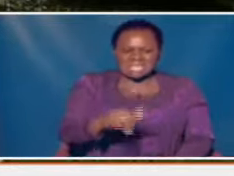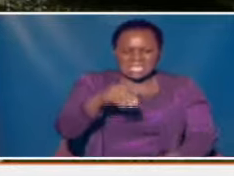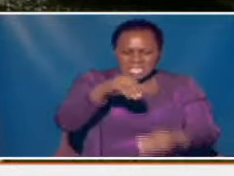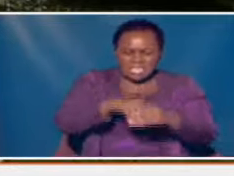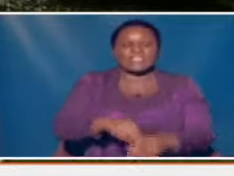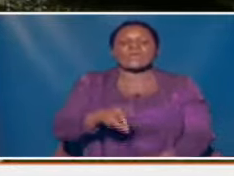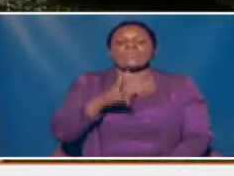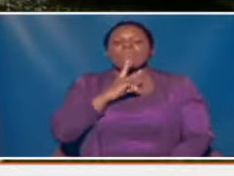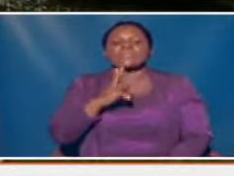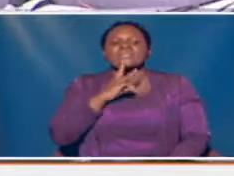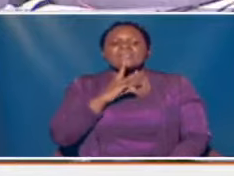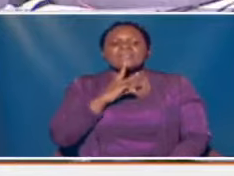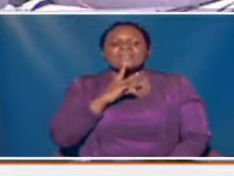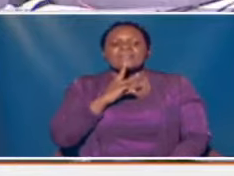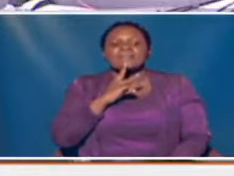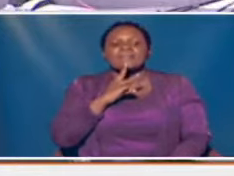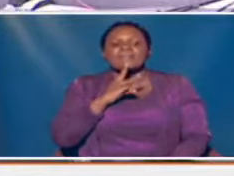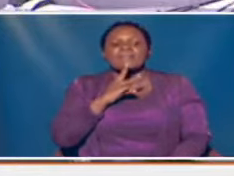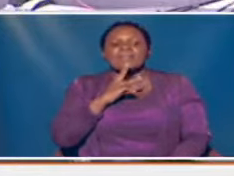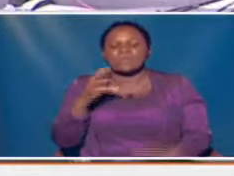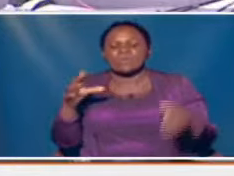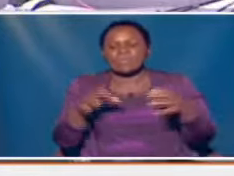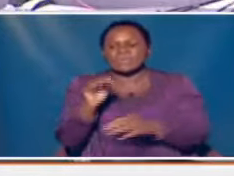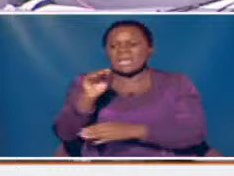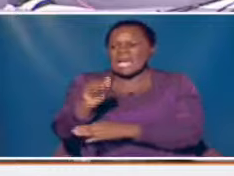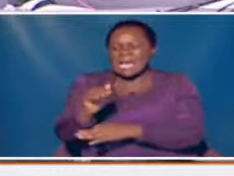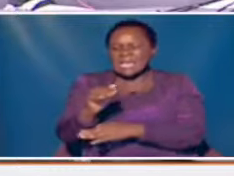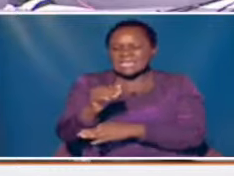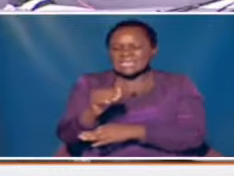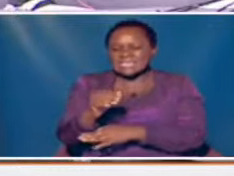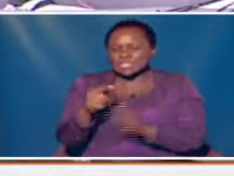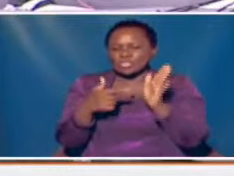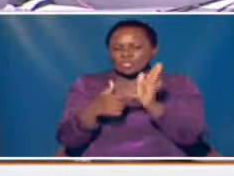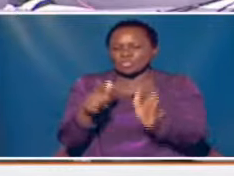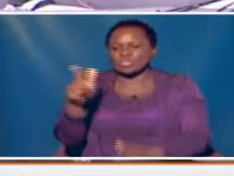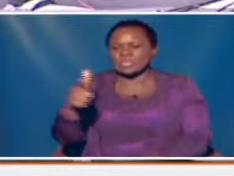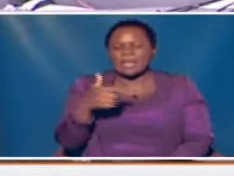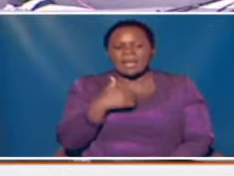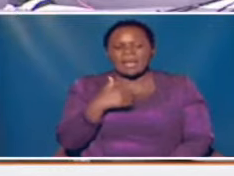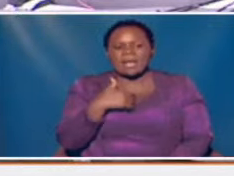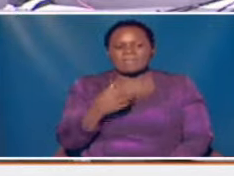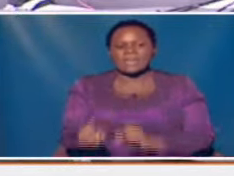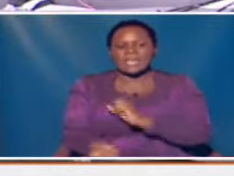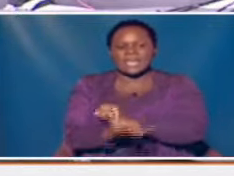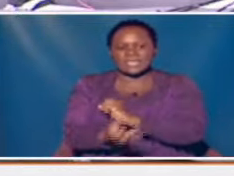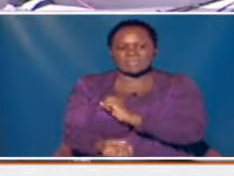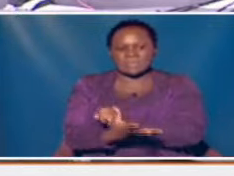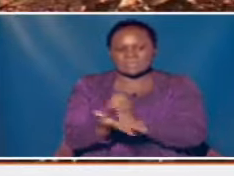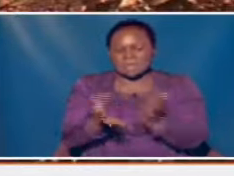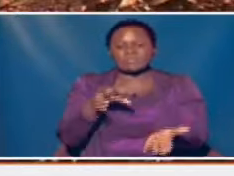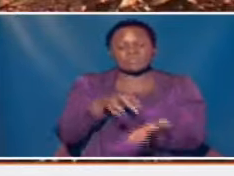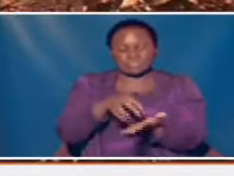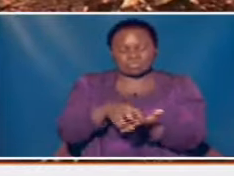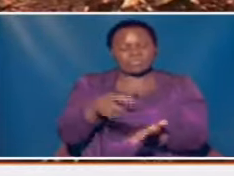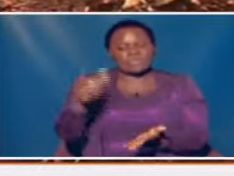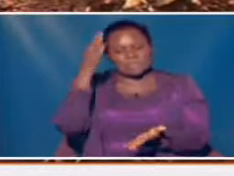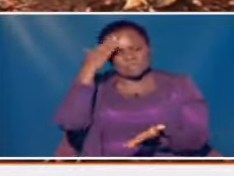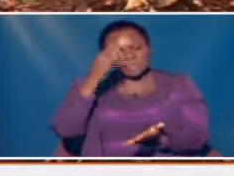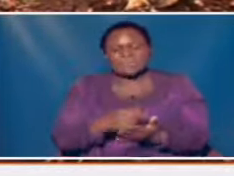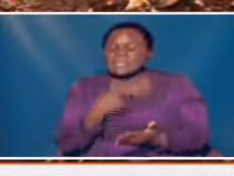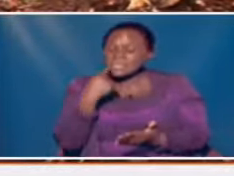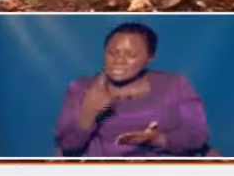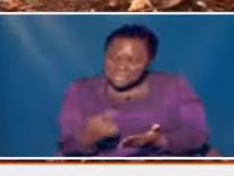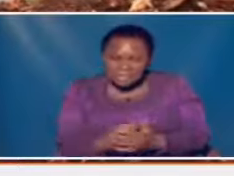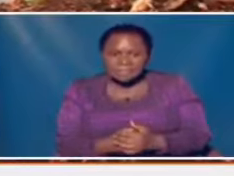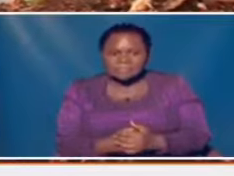water. The residents who requested anonymity seem to have an explanation for the current state of Runda. They